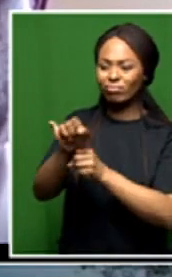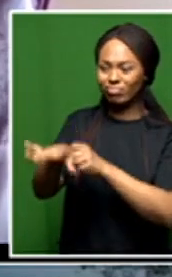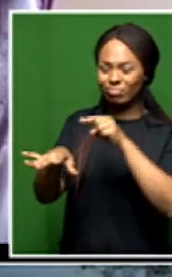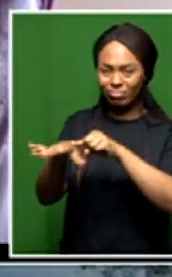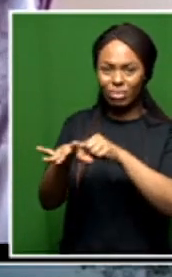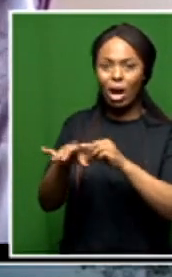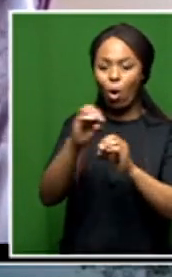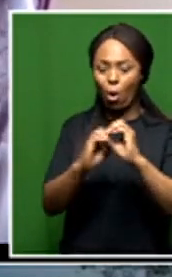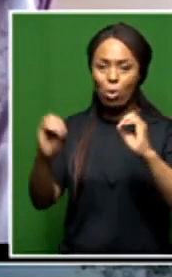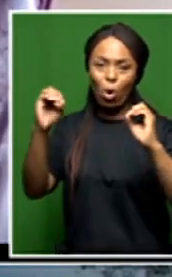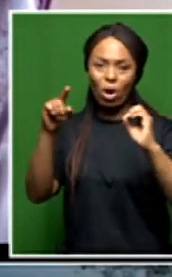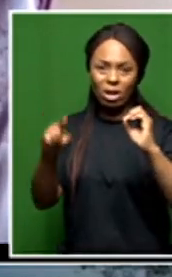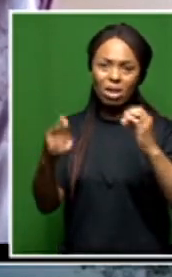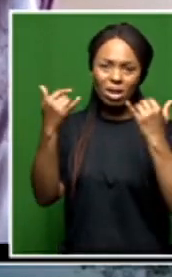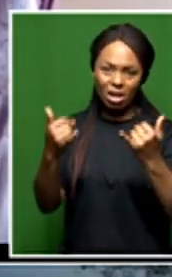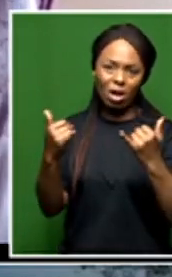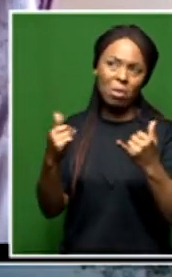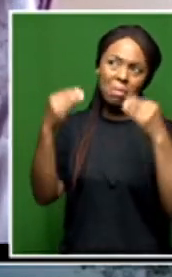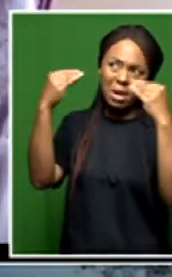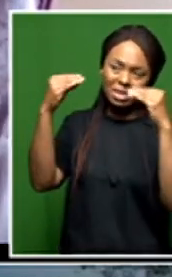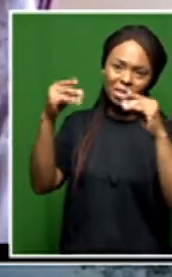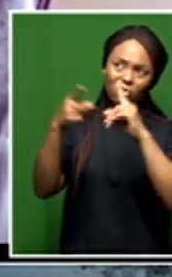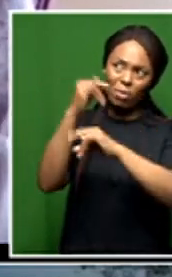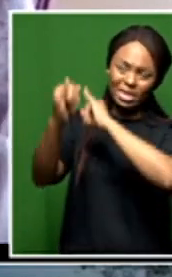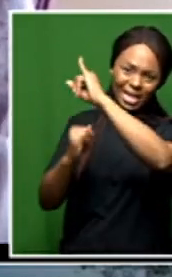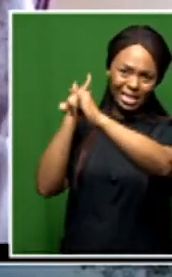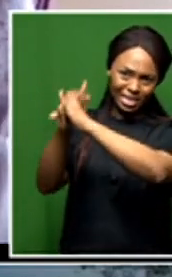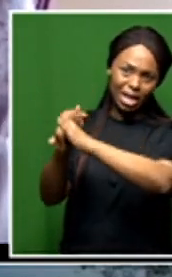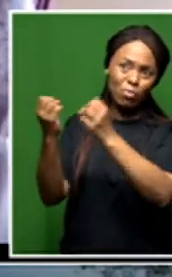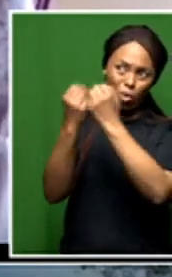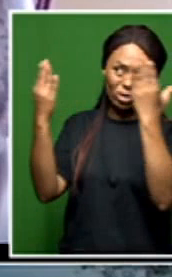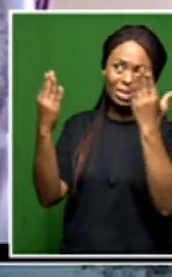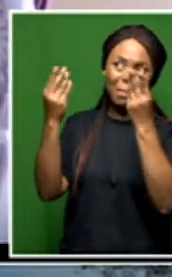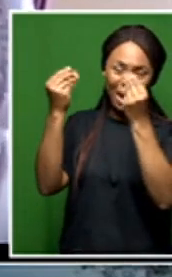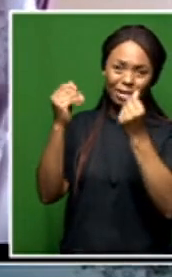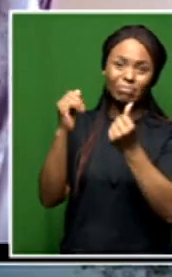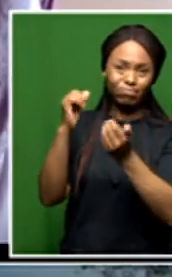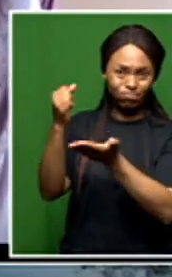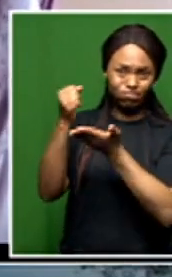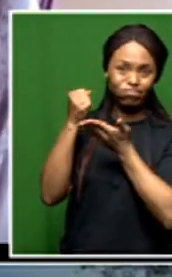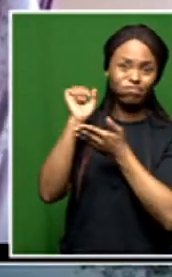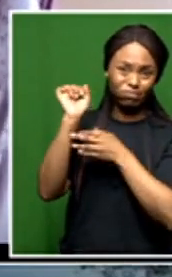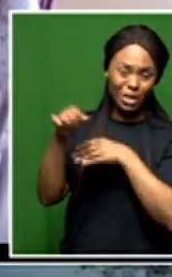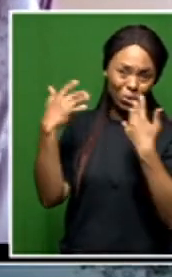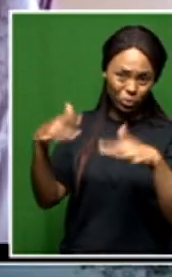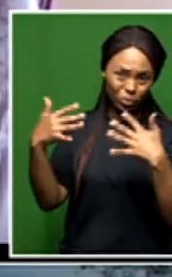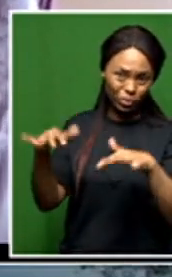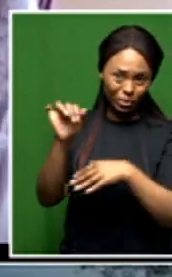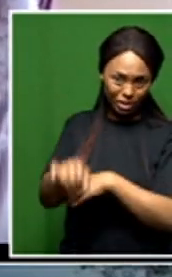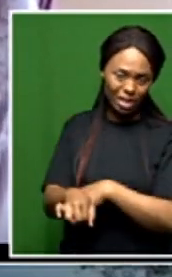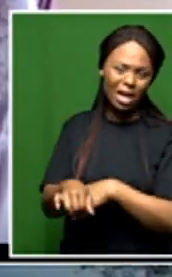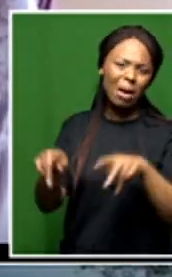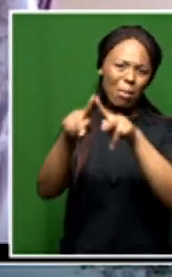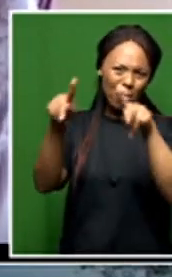get a sense that you get the bulk of the business from international tourists, isn't it? So how then do you make South African